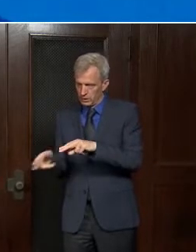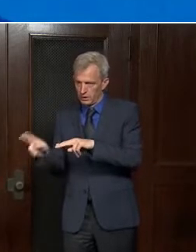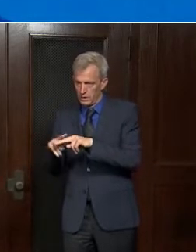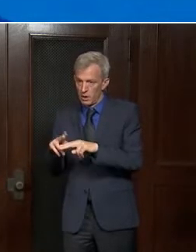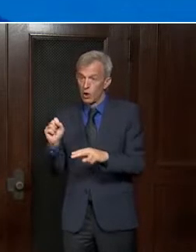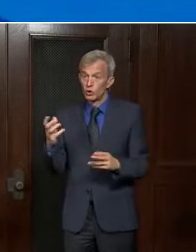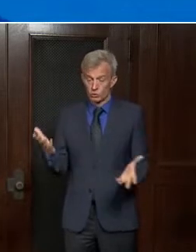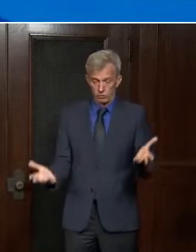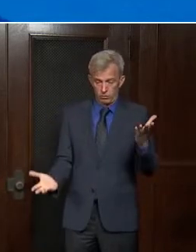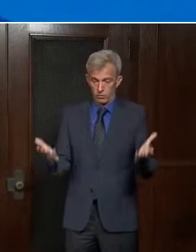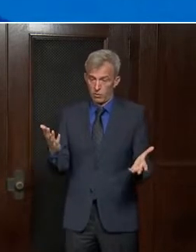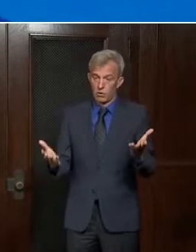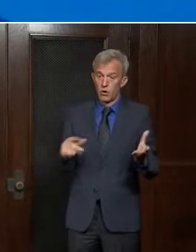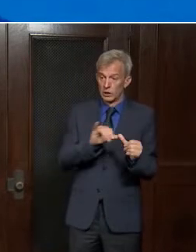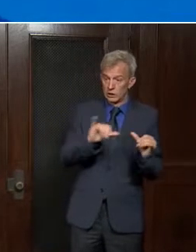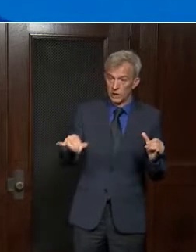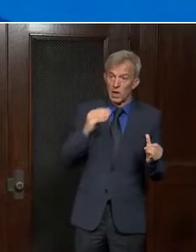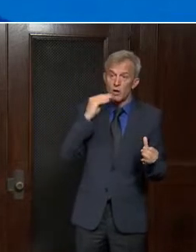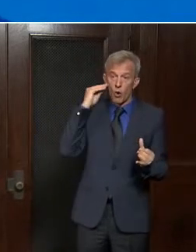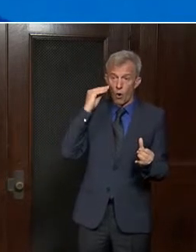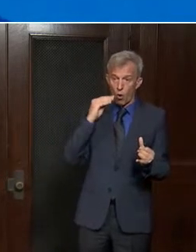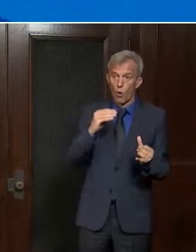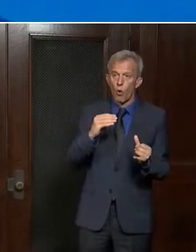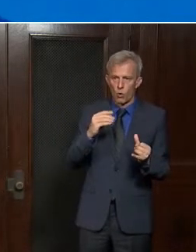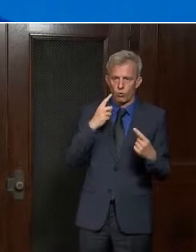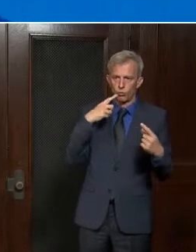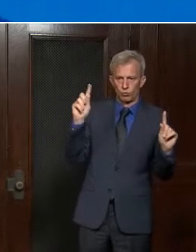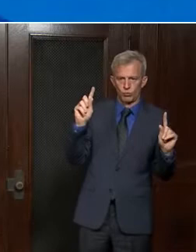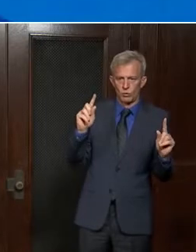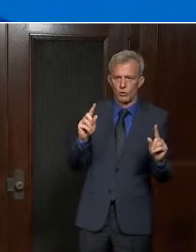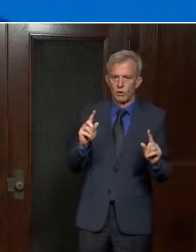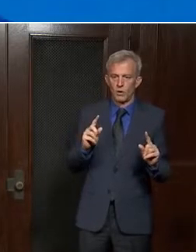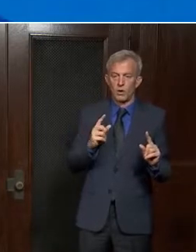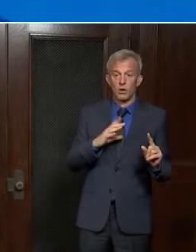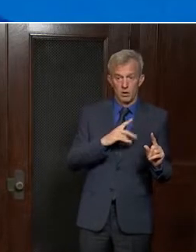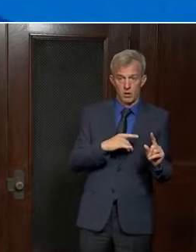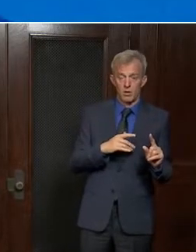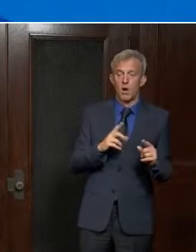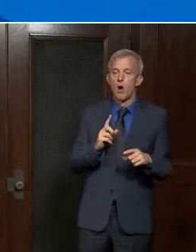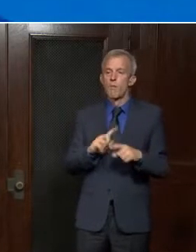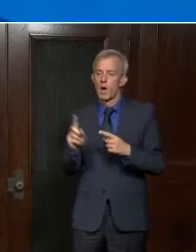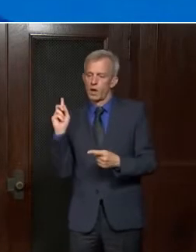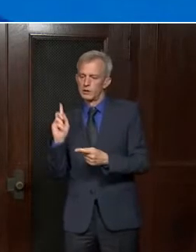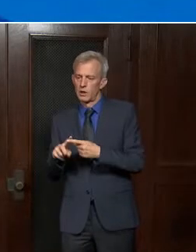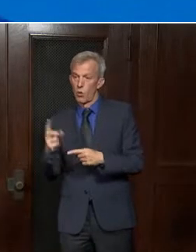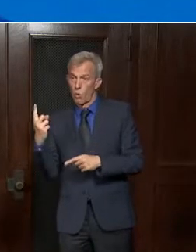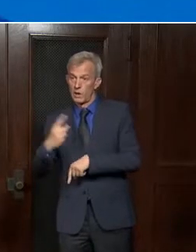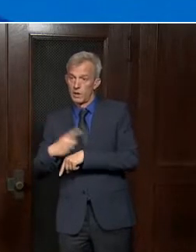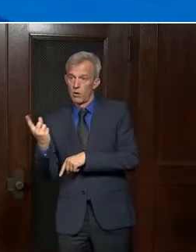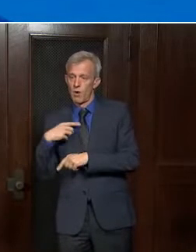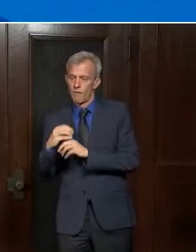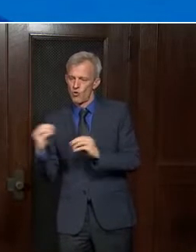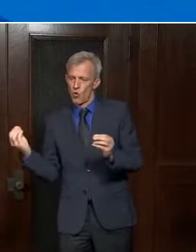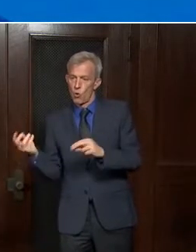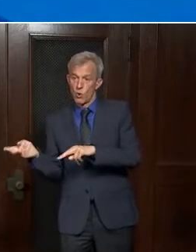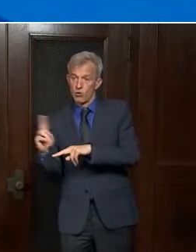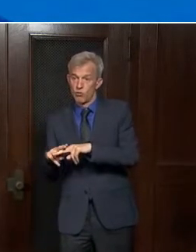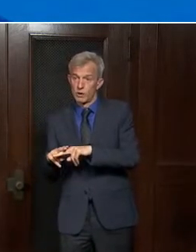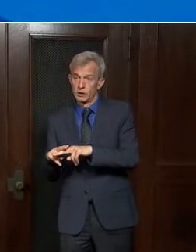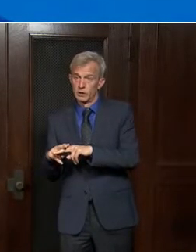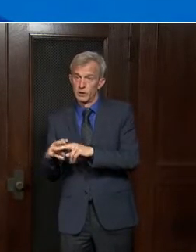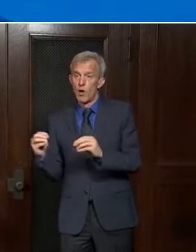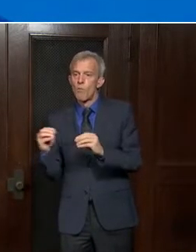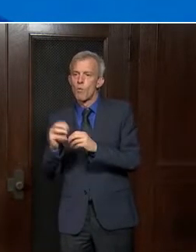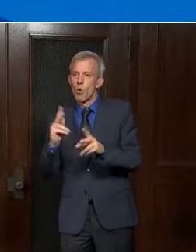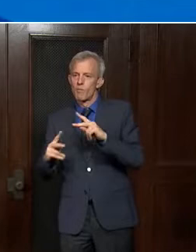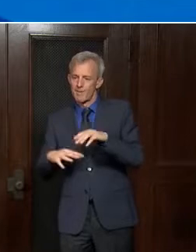work is paying off and those single-digit increases, the single-digit part is great, but until we have a day in which there are no increases and more people are coming